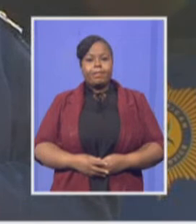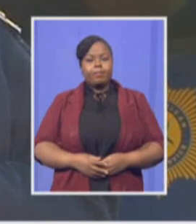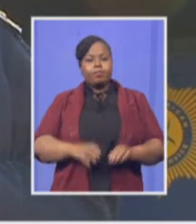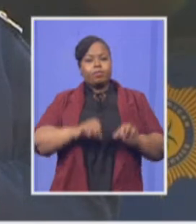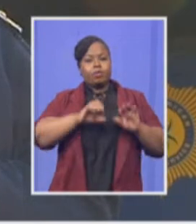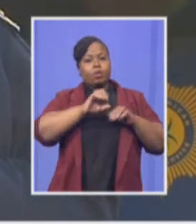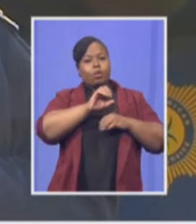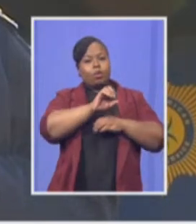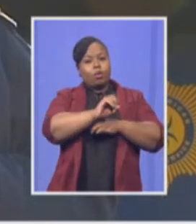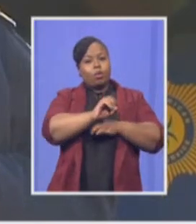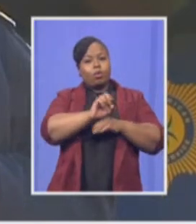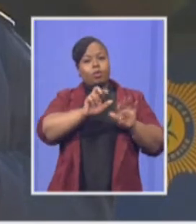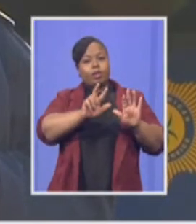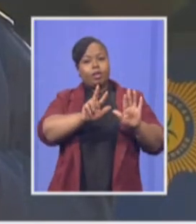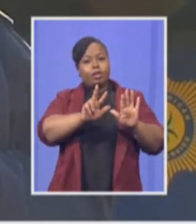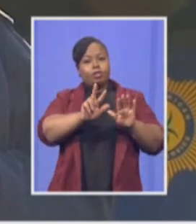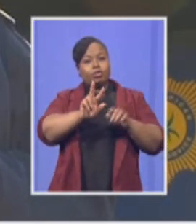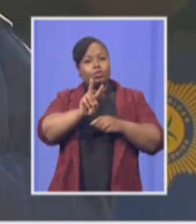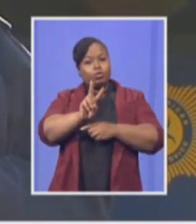082